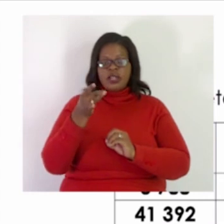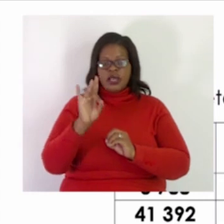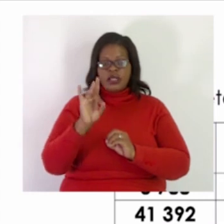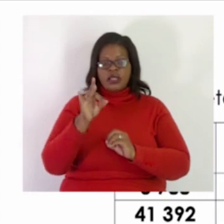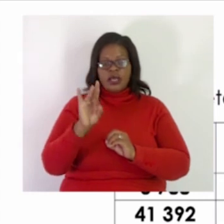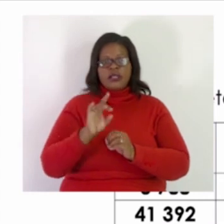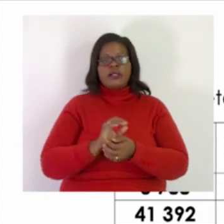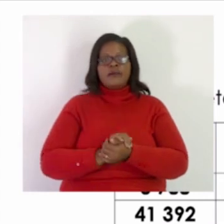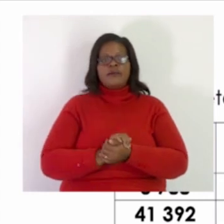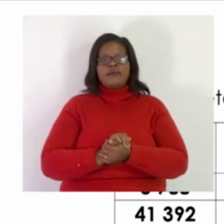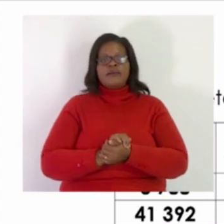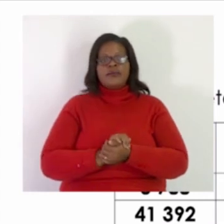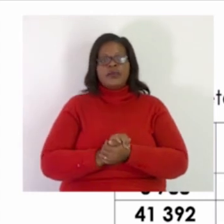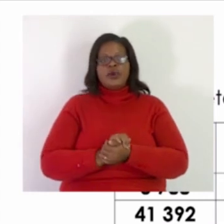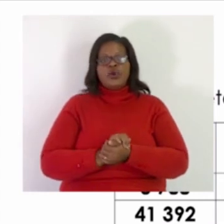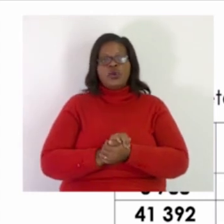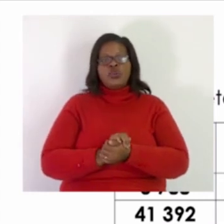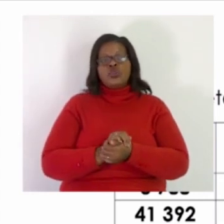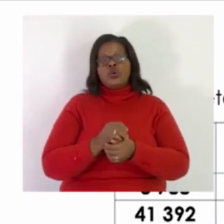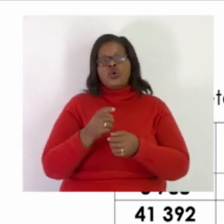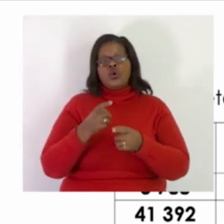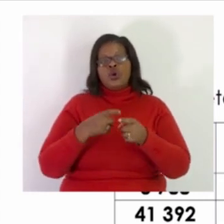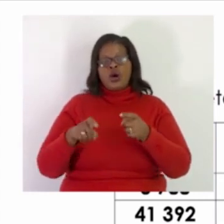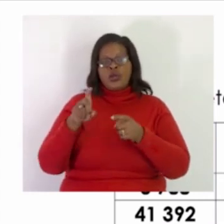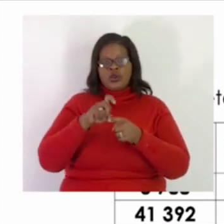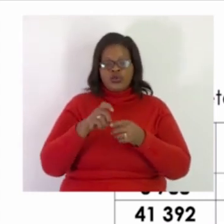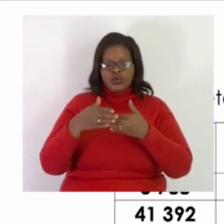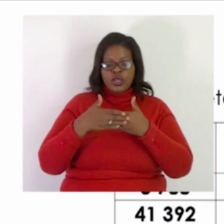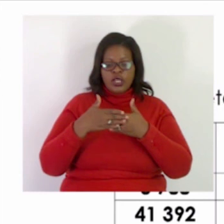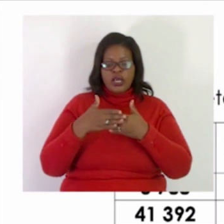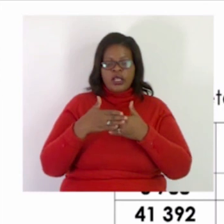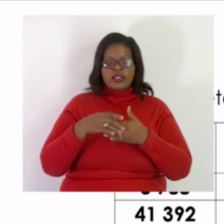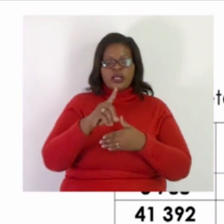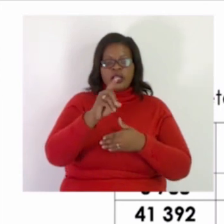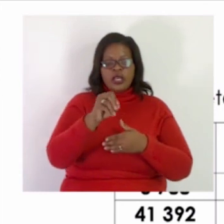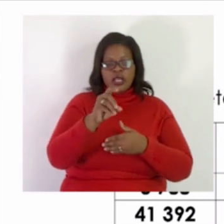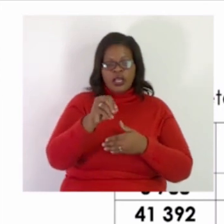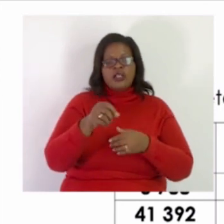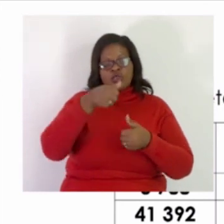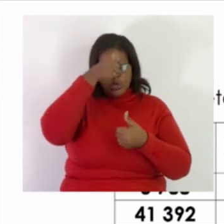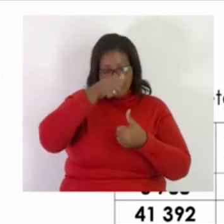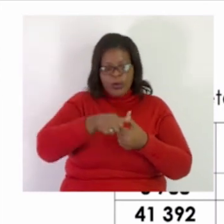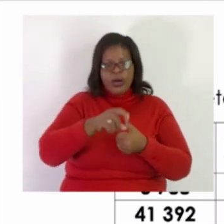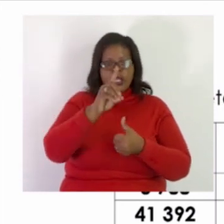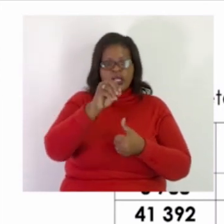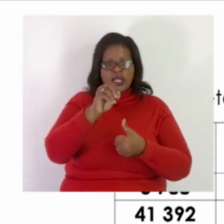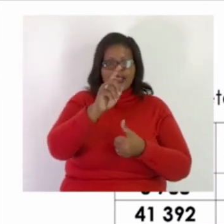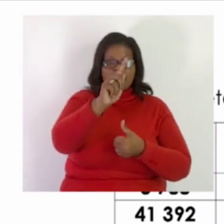3,788. You must round that number to the nearest 10. Remember that 10 is also